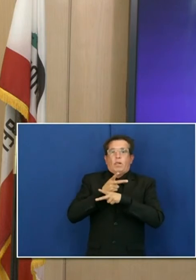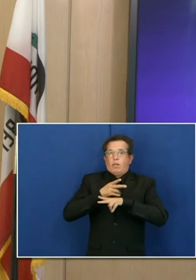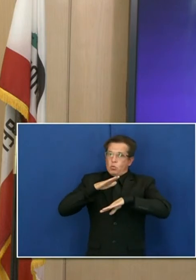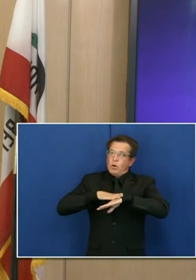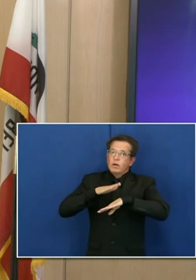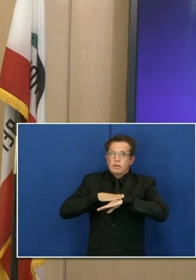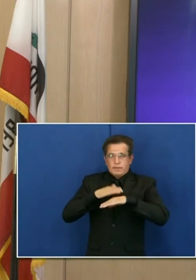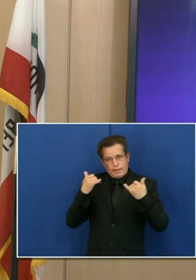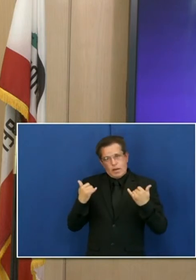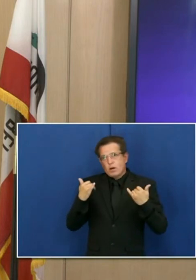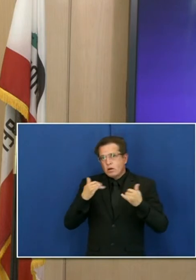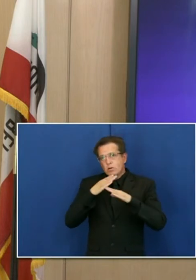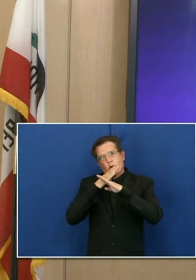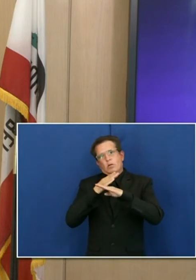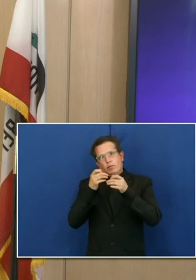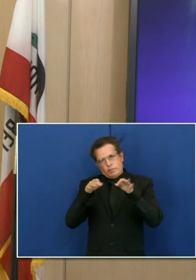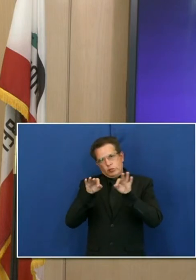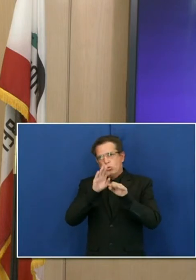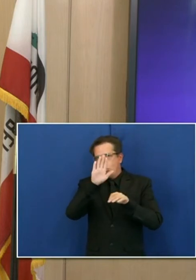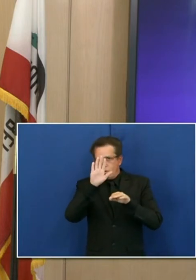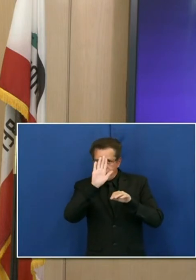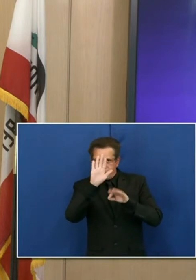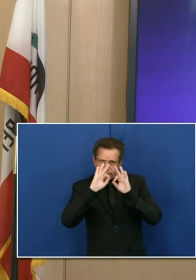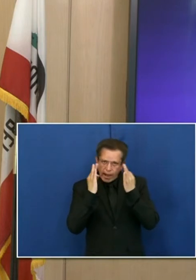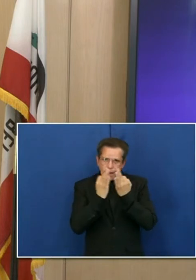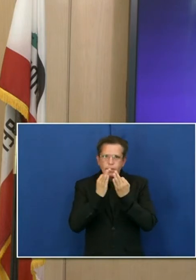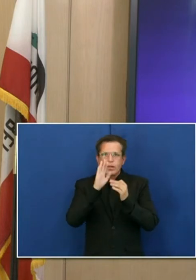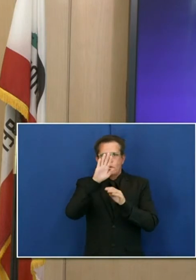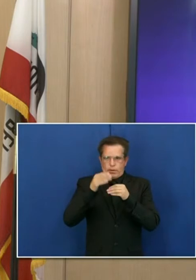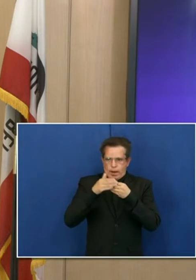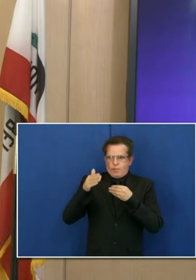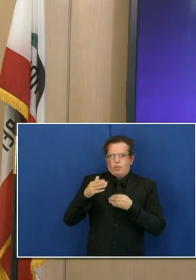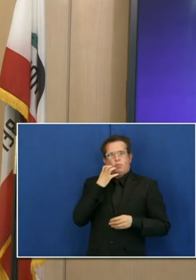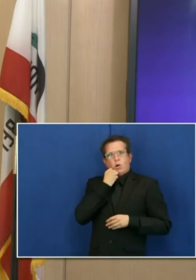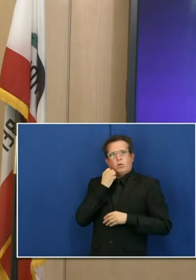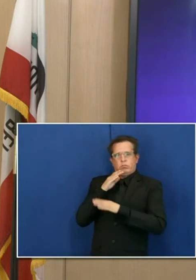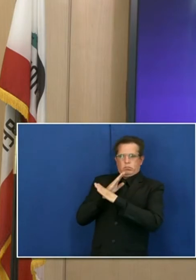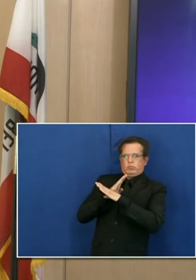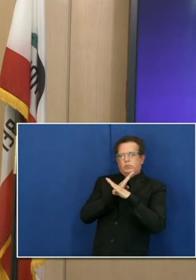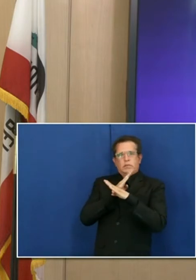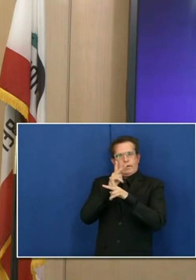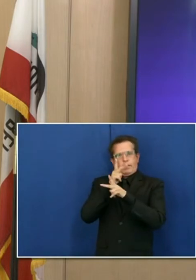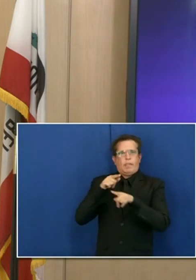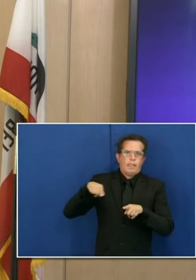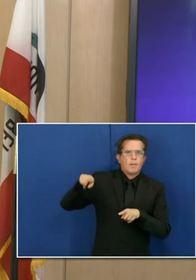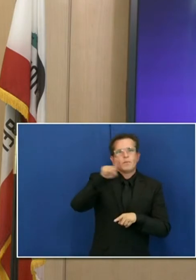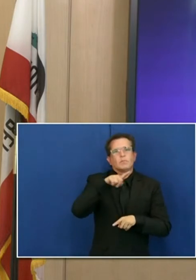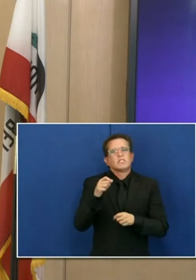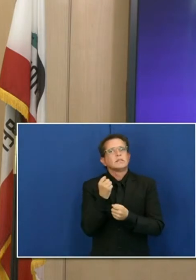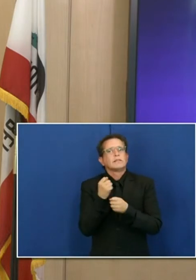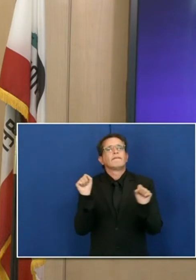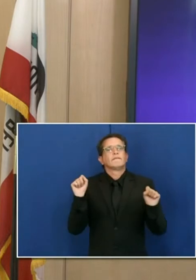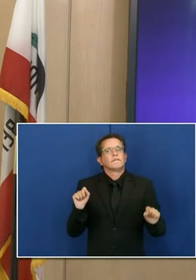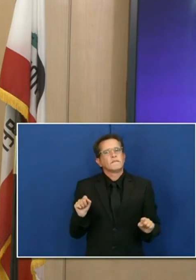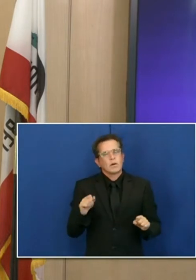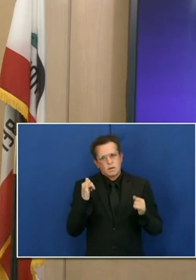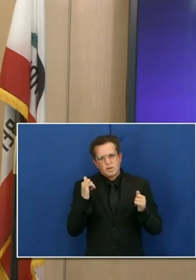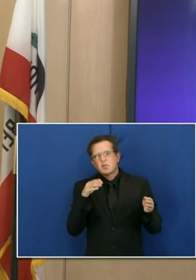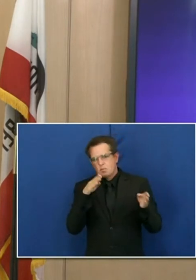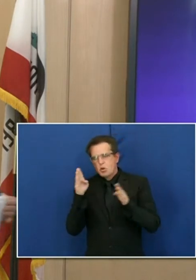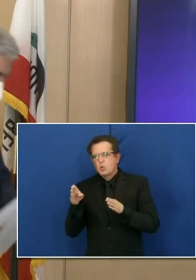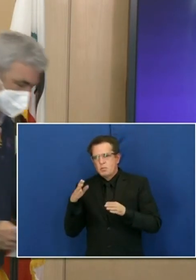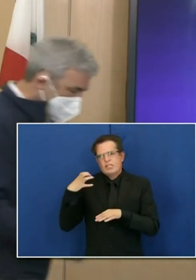activities to be sure that you, your family, your neighbors, and the County of San Diego remain safe. And I'll turn it back over to Chairman